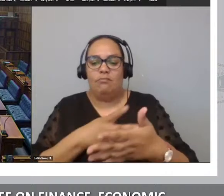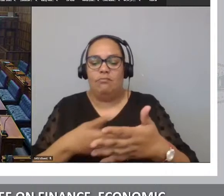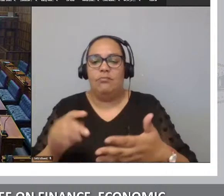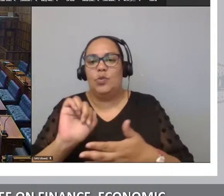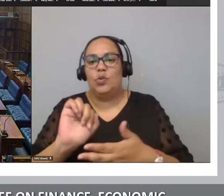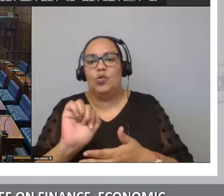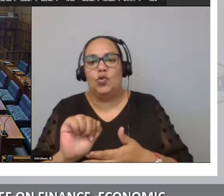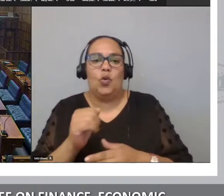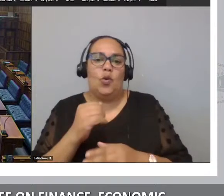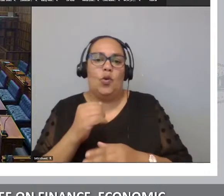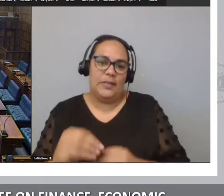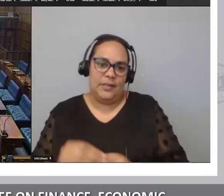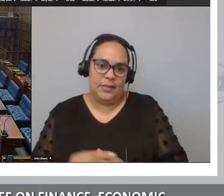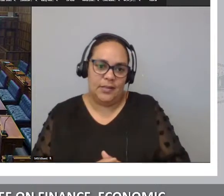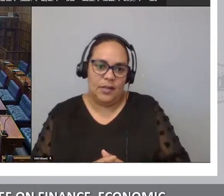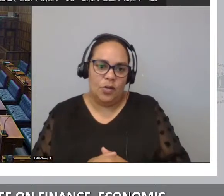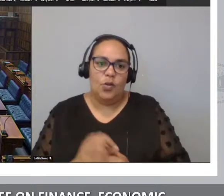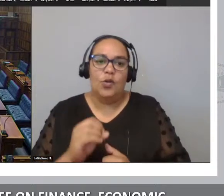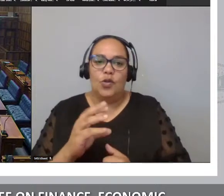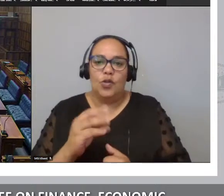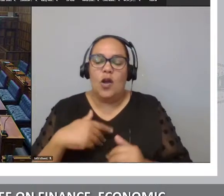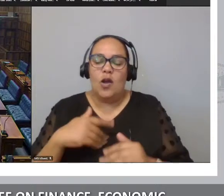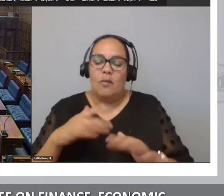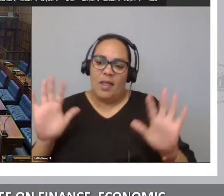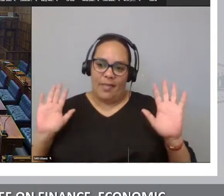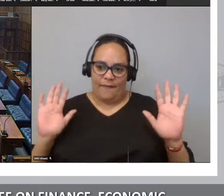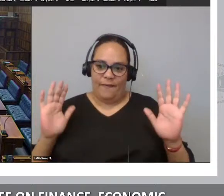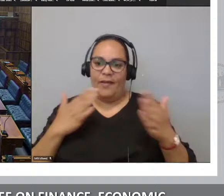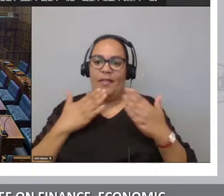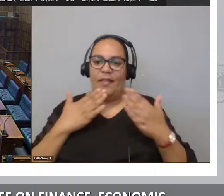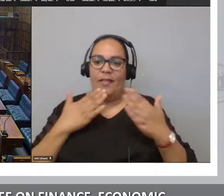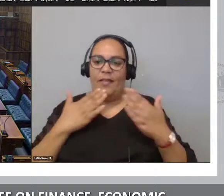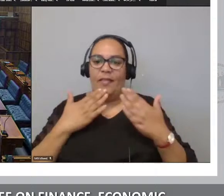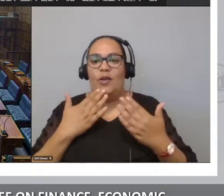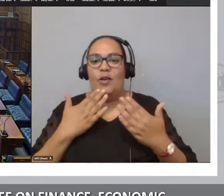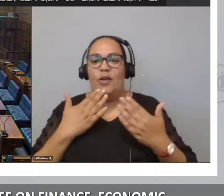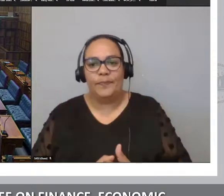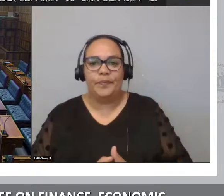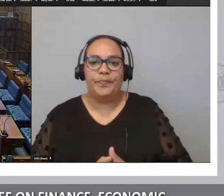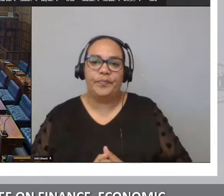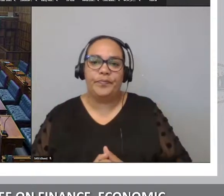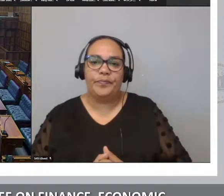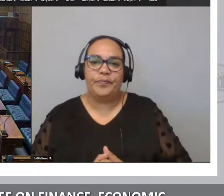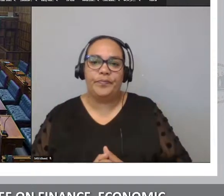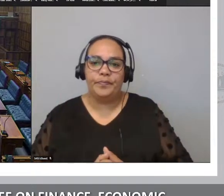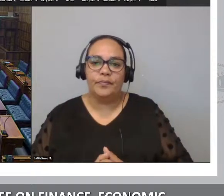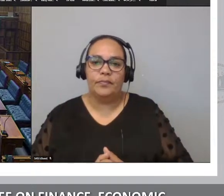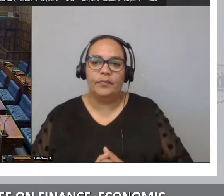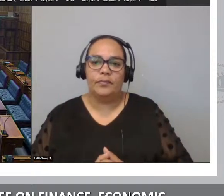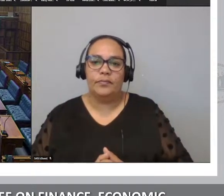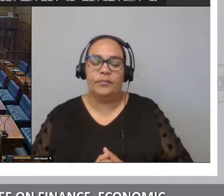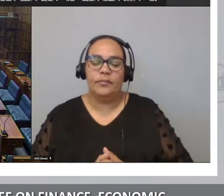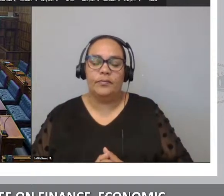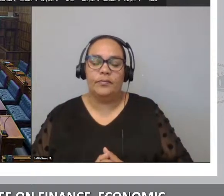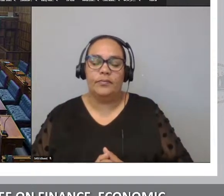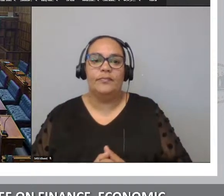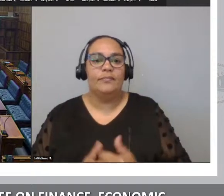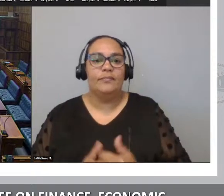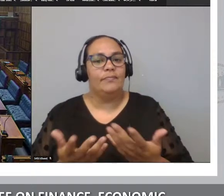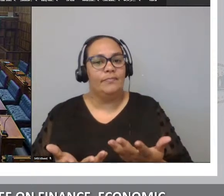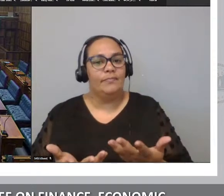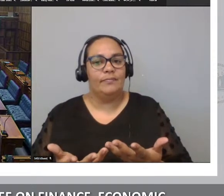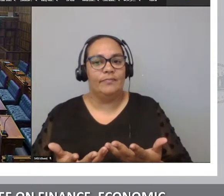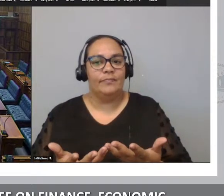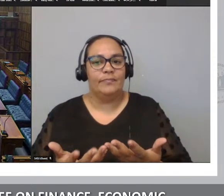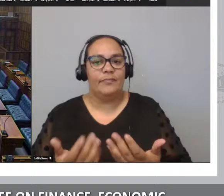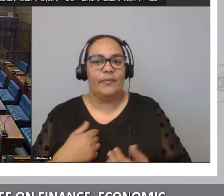of of the industry so I will leave with there CH thanks very much okay with that um